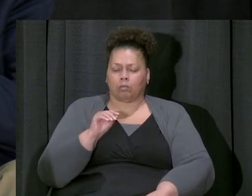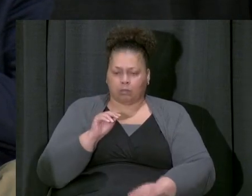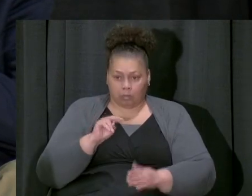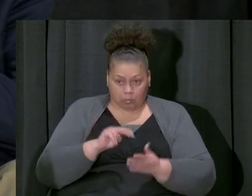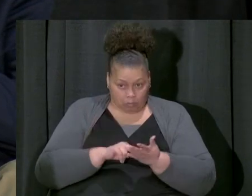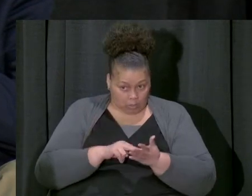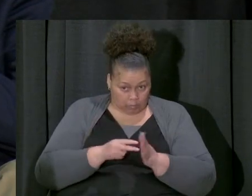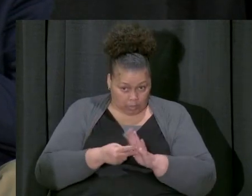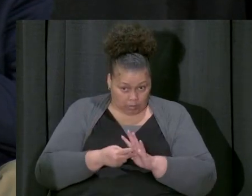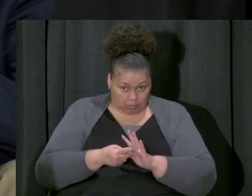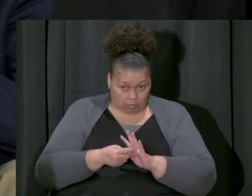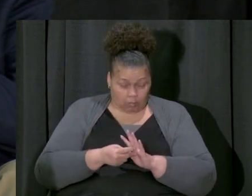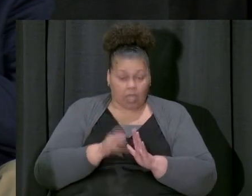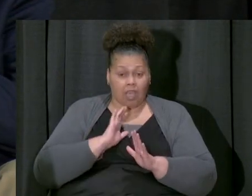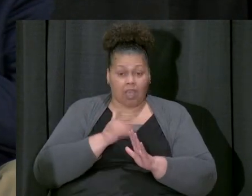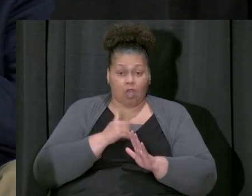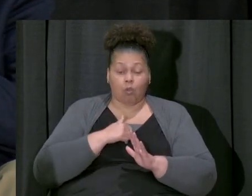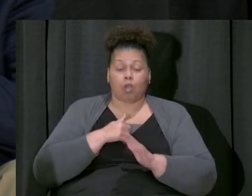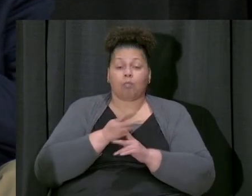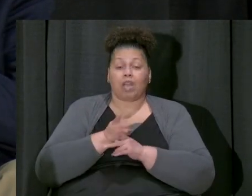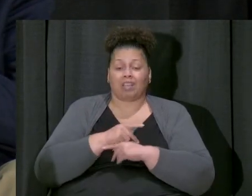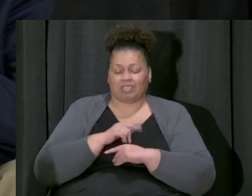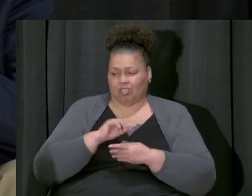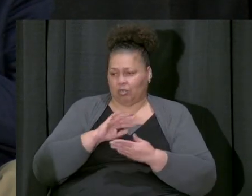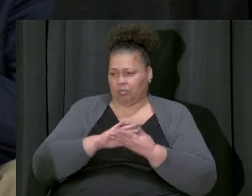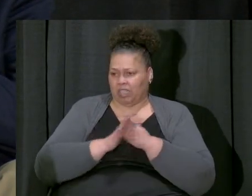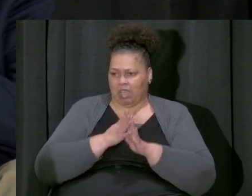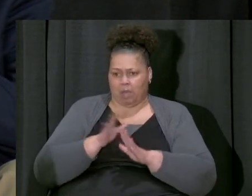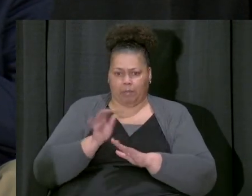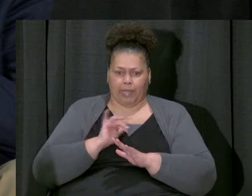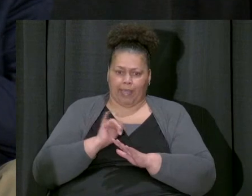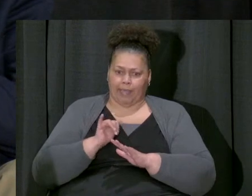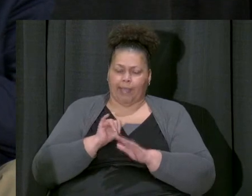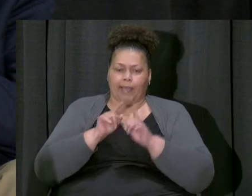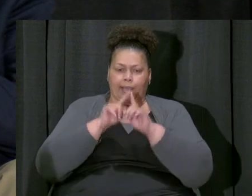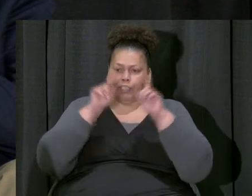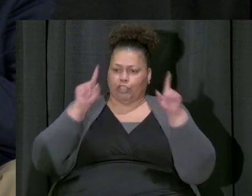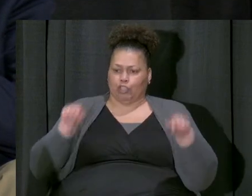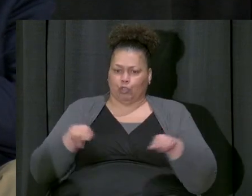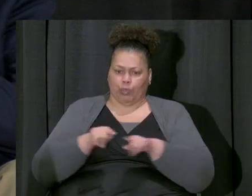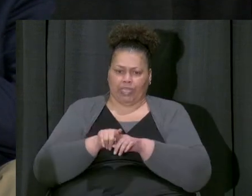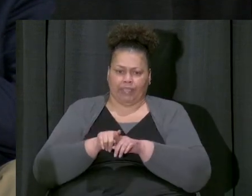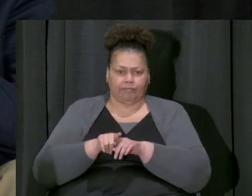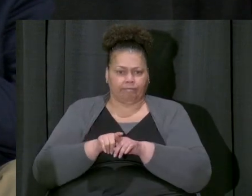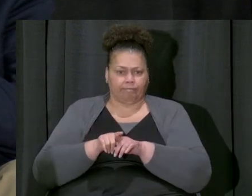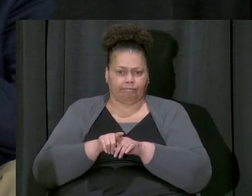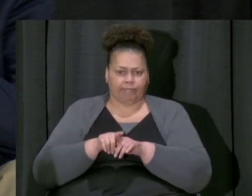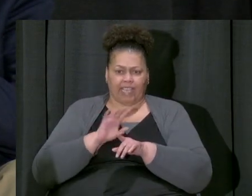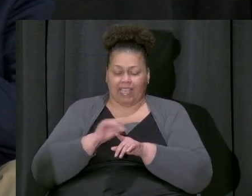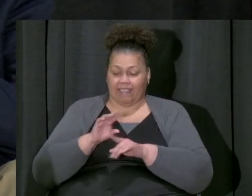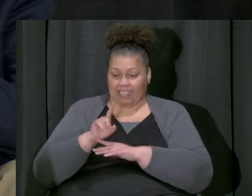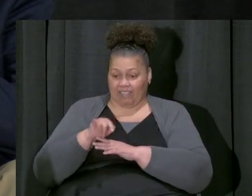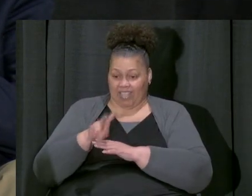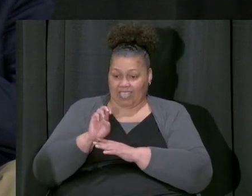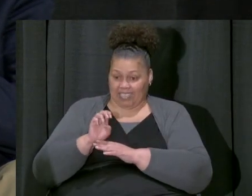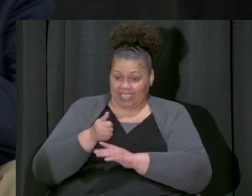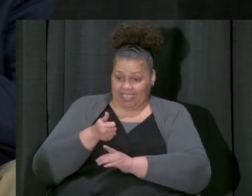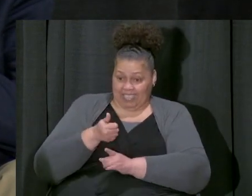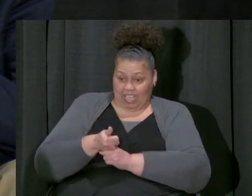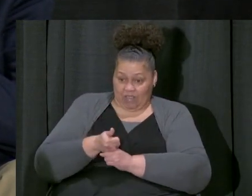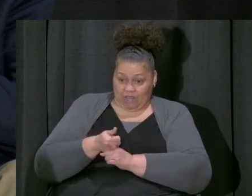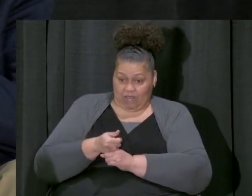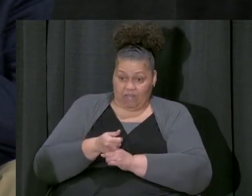is if our products just become like a screen and the device here is the one that controls